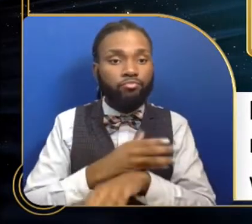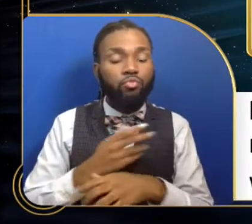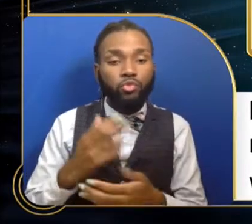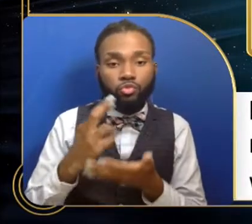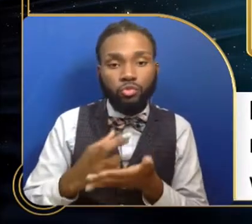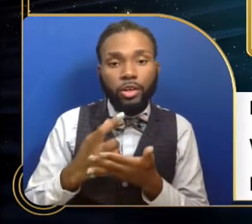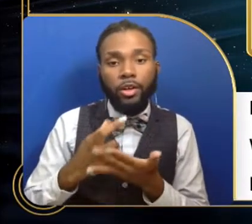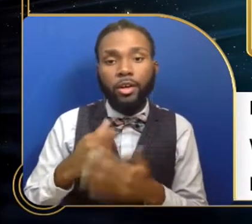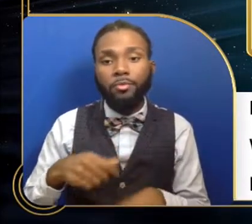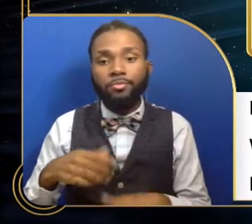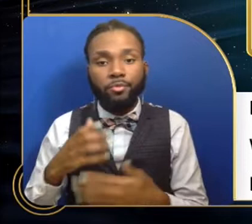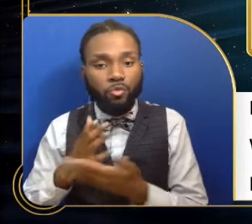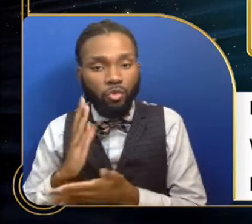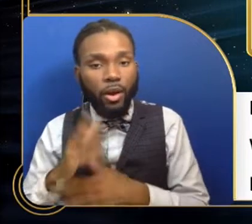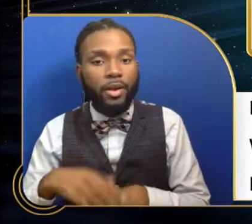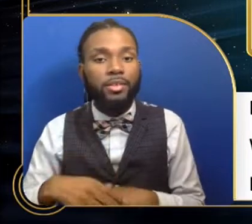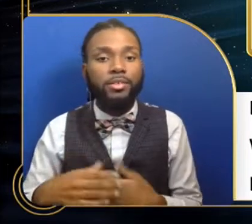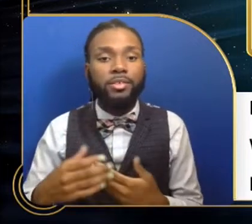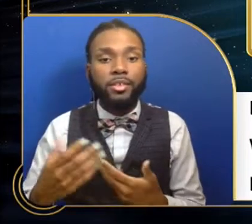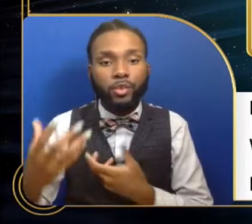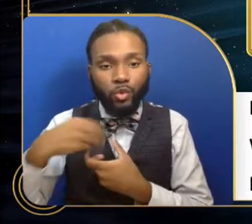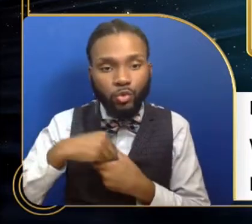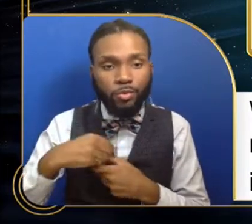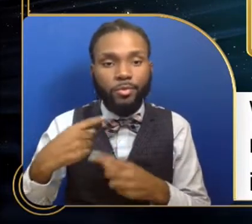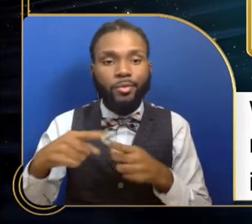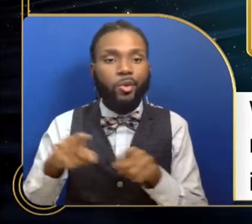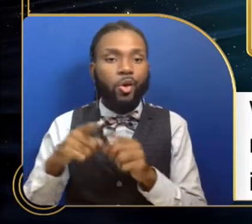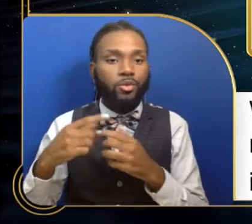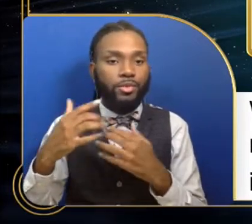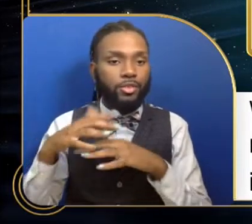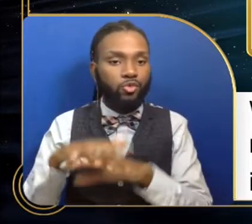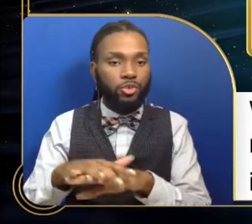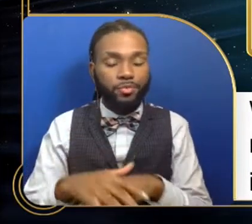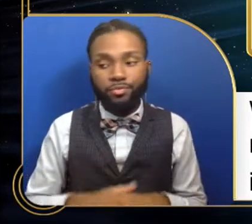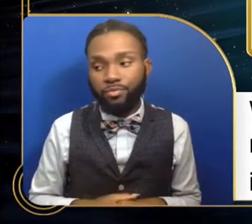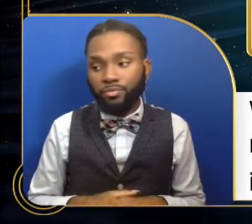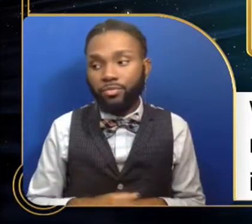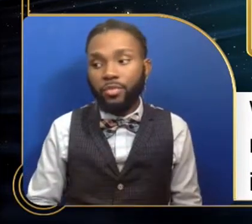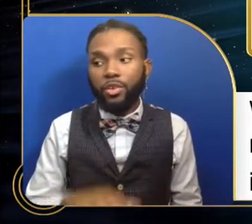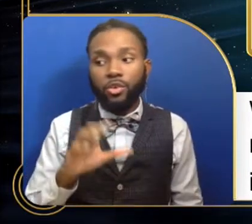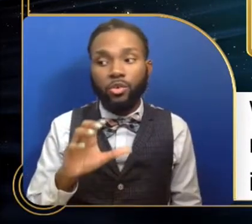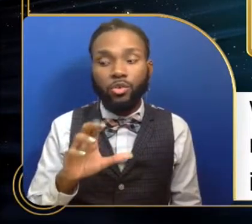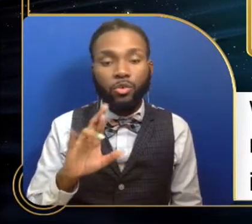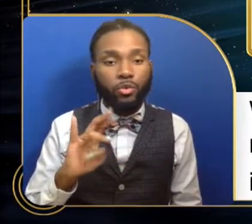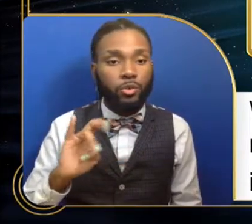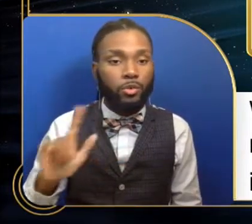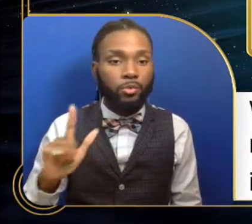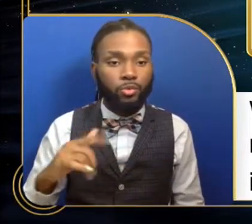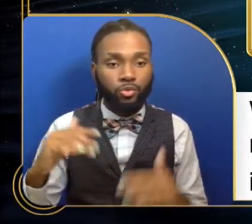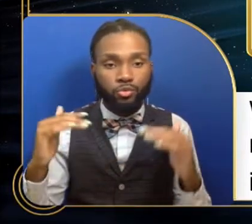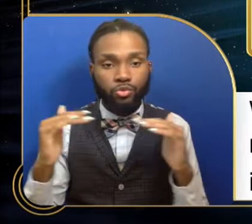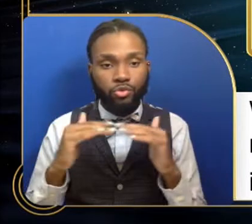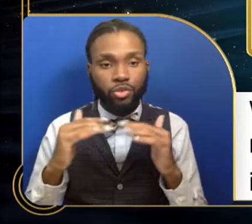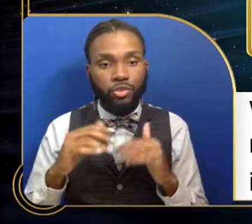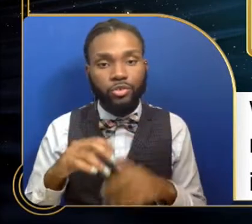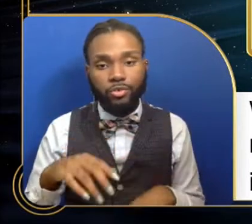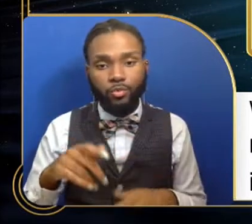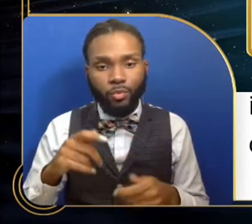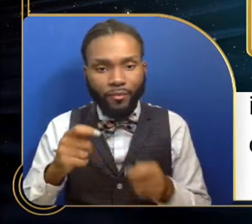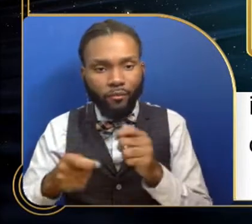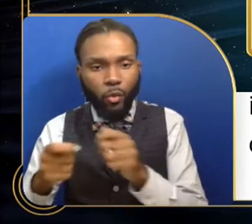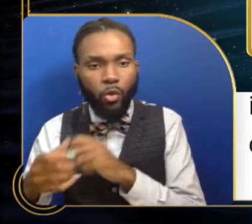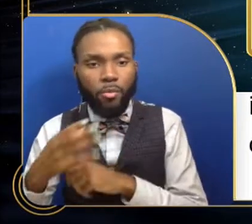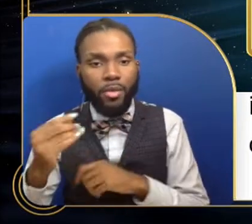community inclusion and integration, criminal justice reform, and cultural competence. All